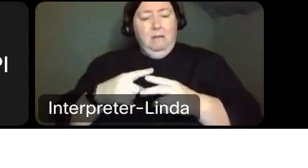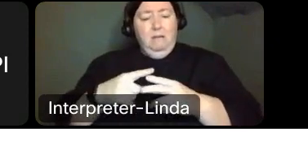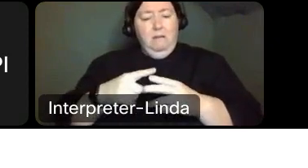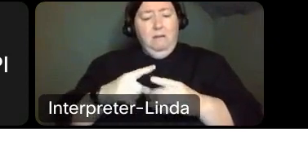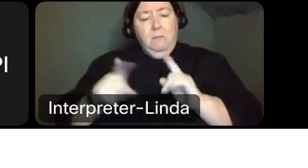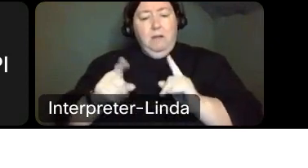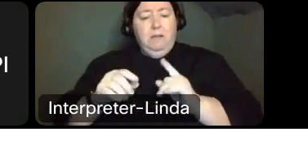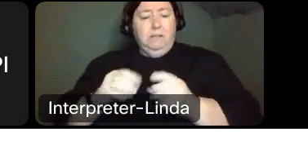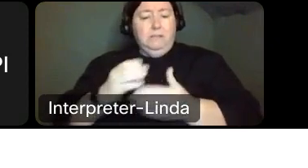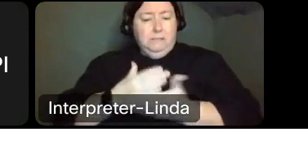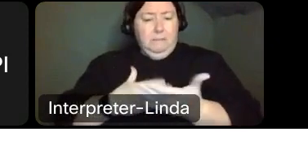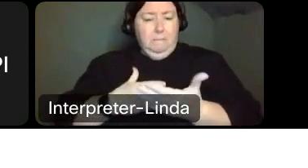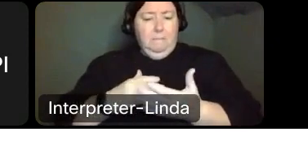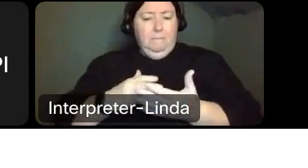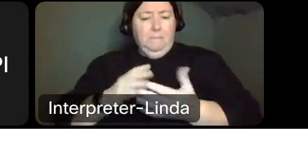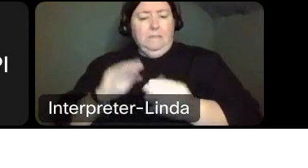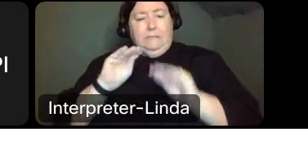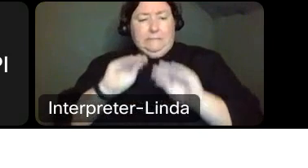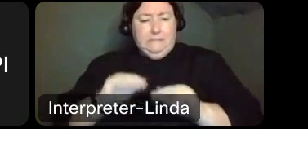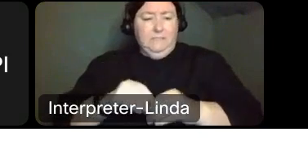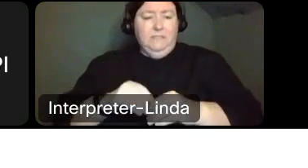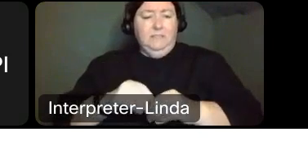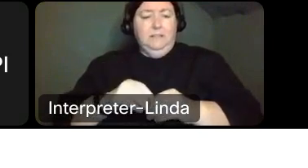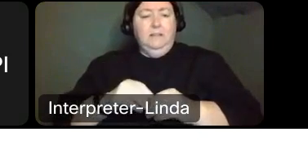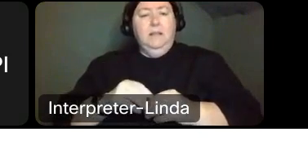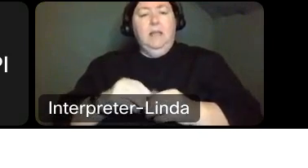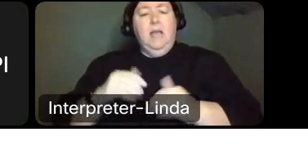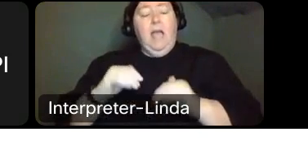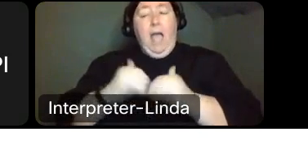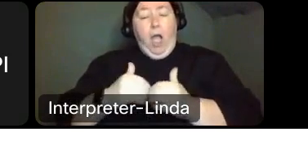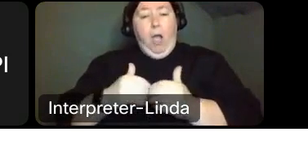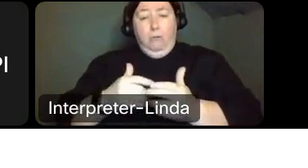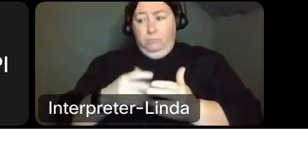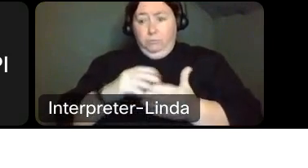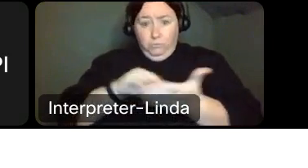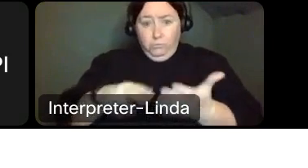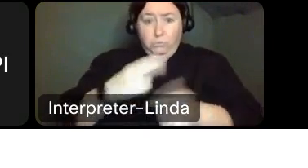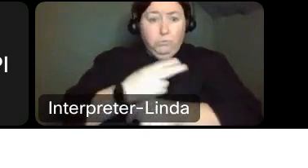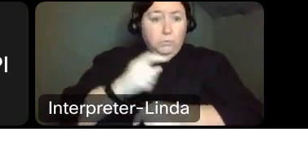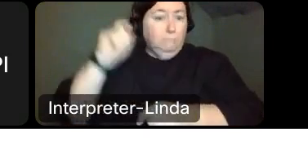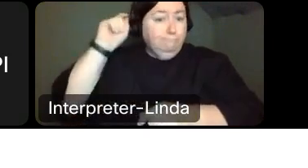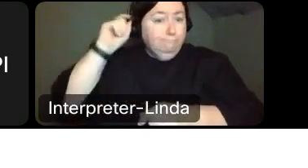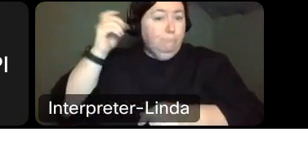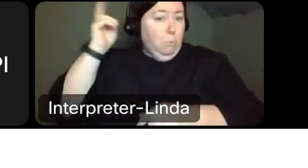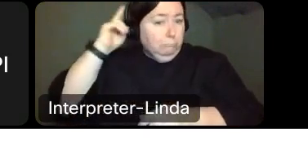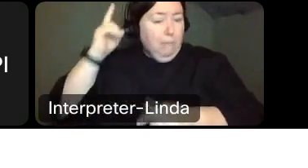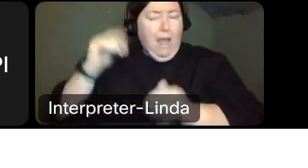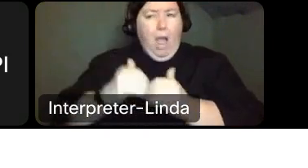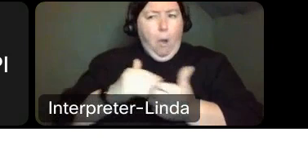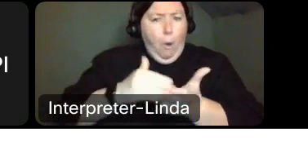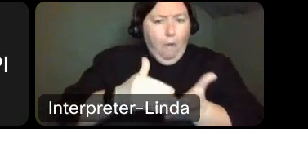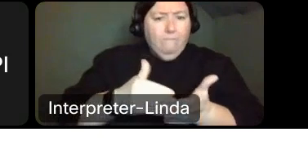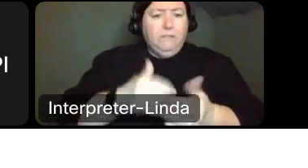This is one related to their primary amplification. We ask broadly, how consistently does the student use his or her primary amplification or